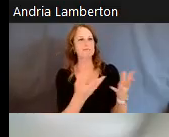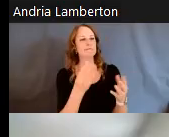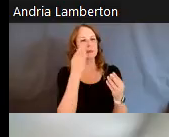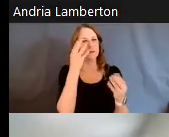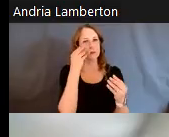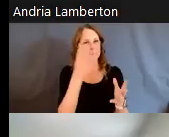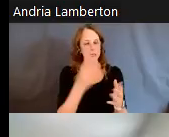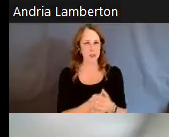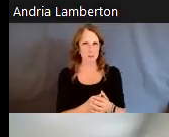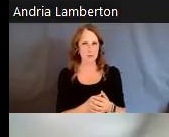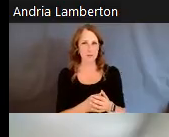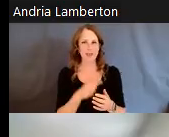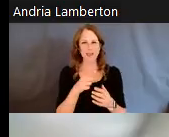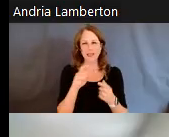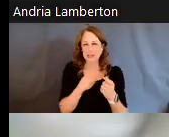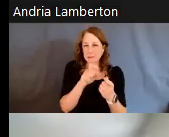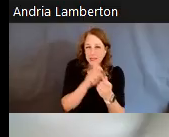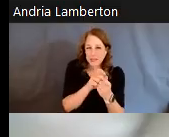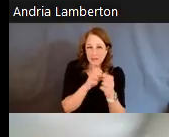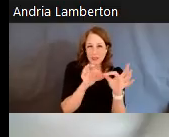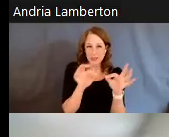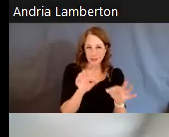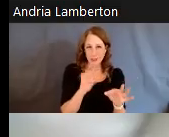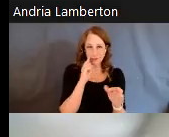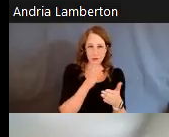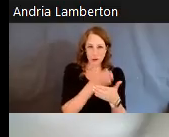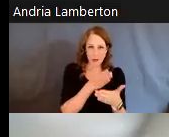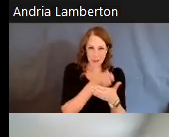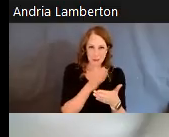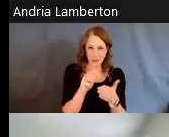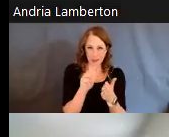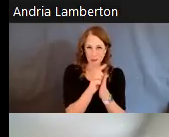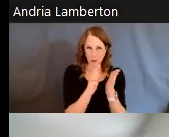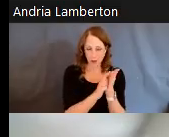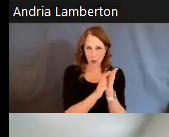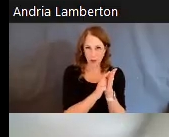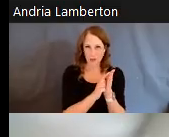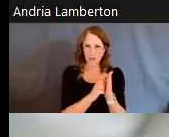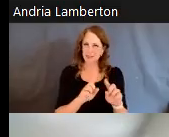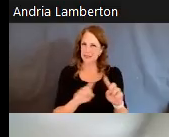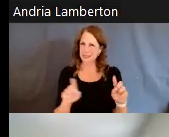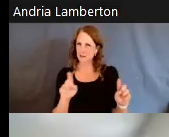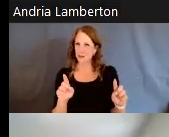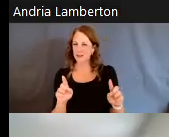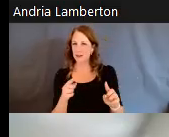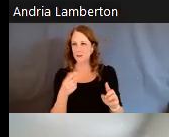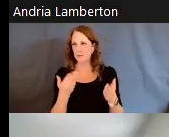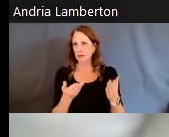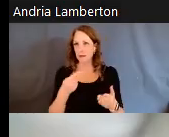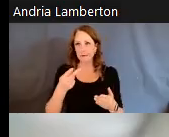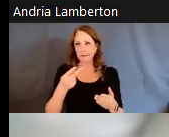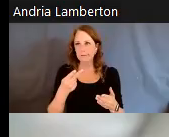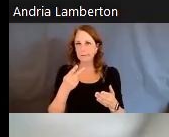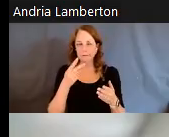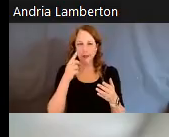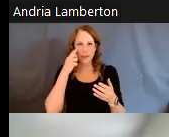Obviously, this very specific definition of harassment in the law is quite different than what you and I might mean if we just tell one